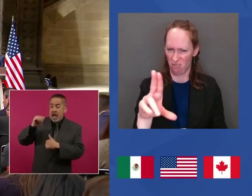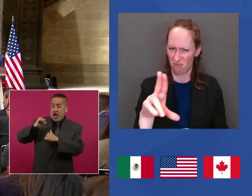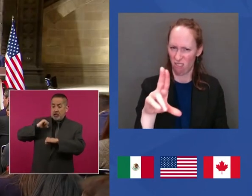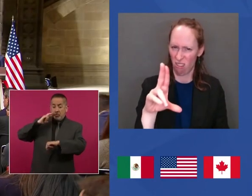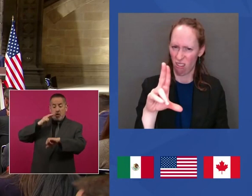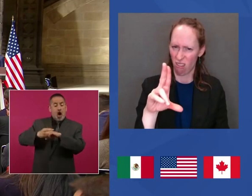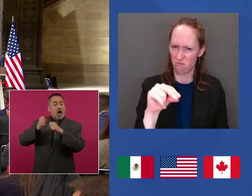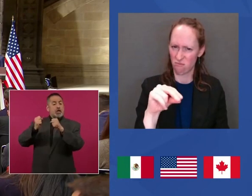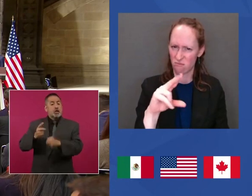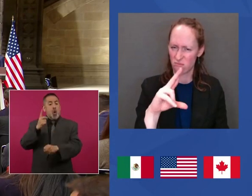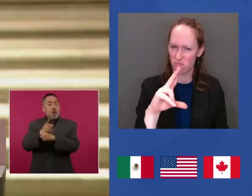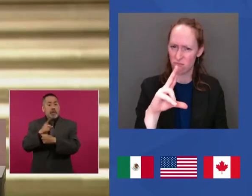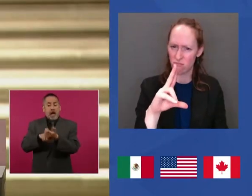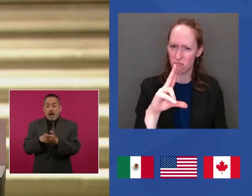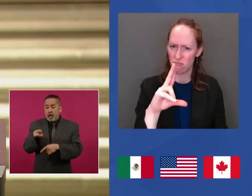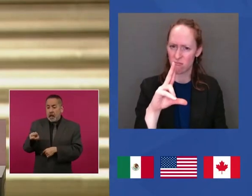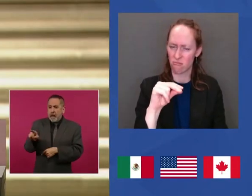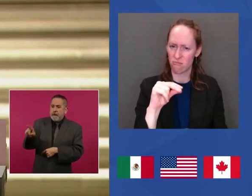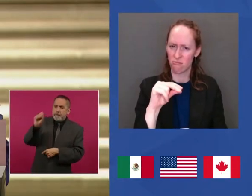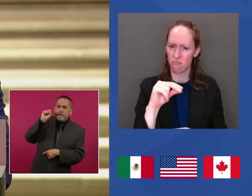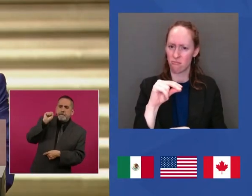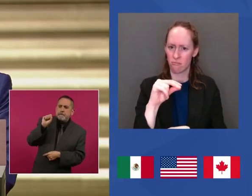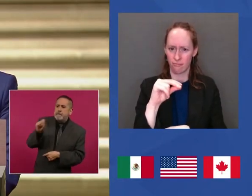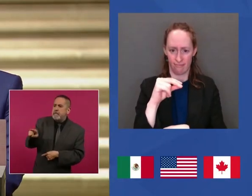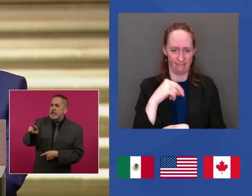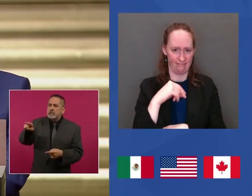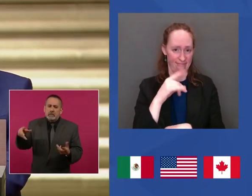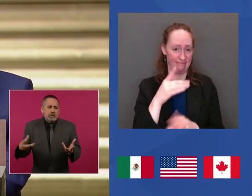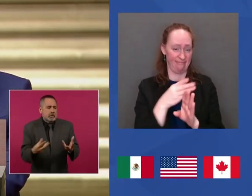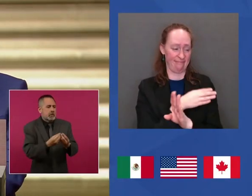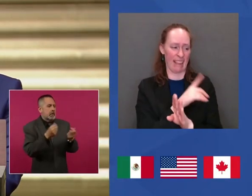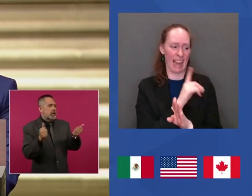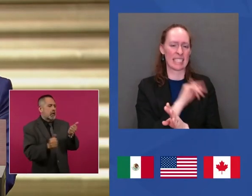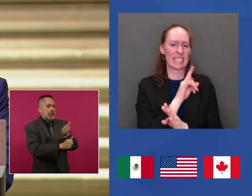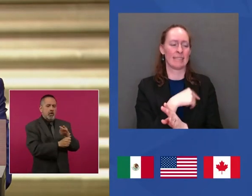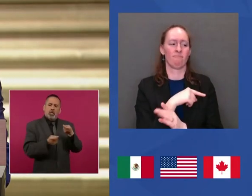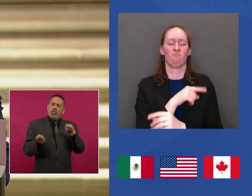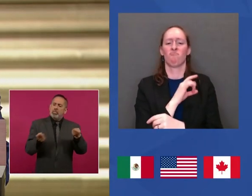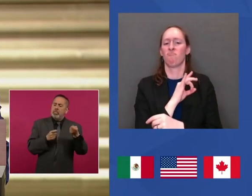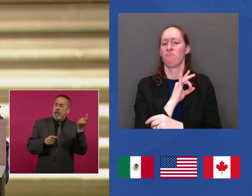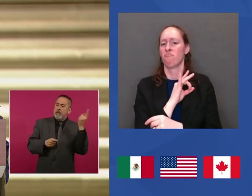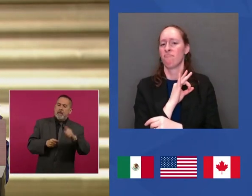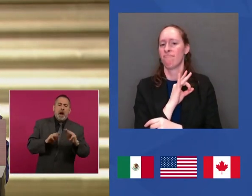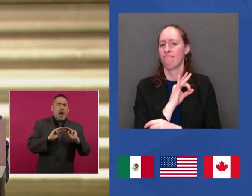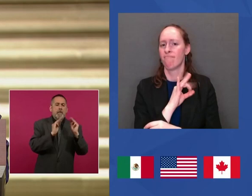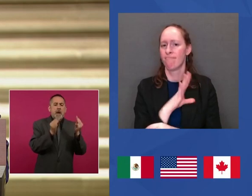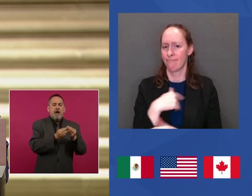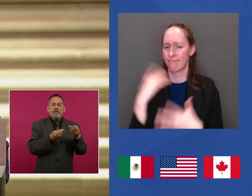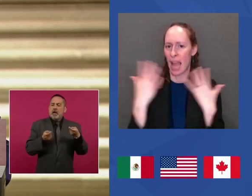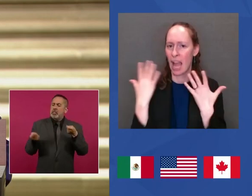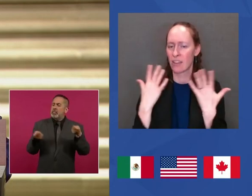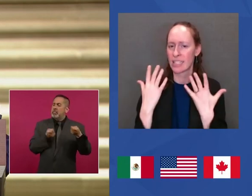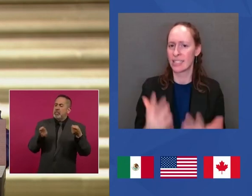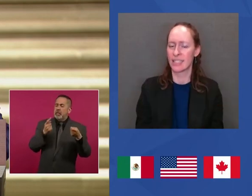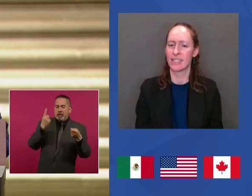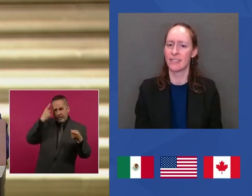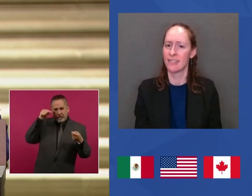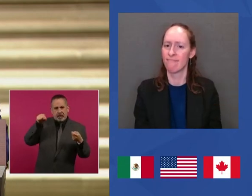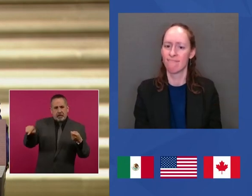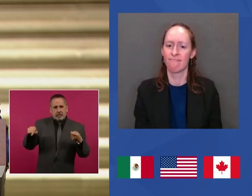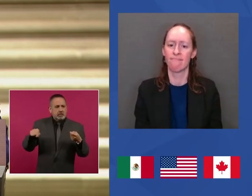to mention that those who were in charge of guaranteeing or ensuring public security were at the service, in the past, were at the